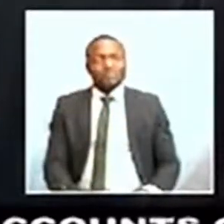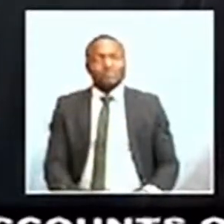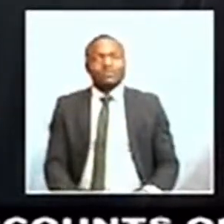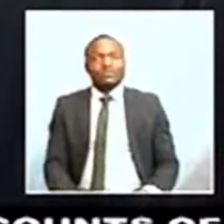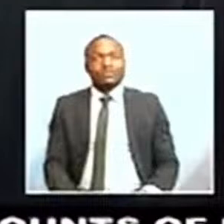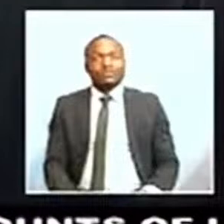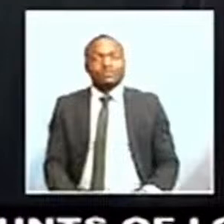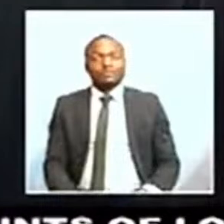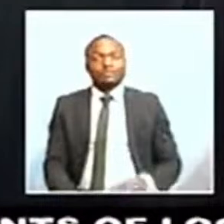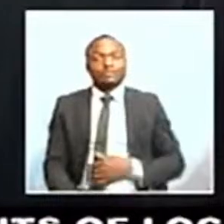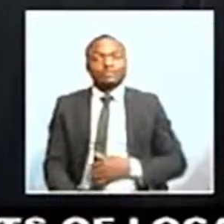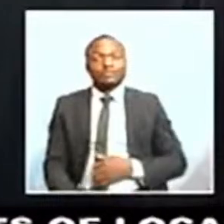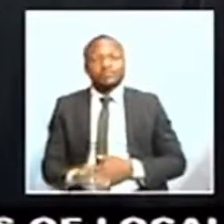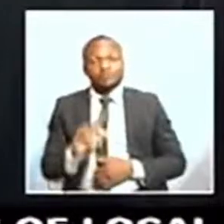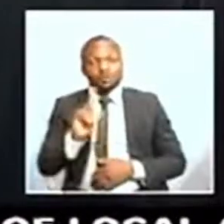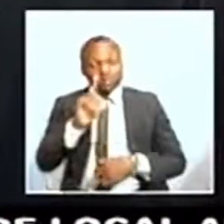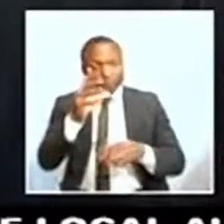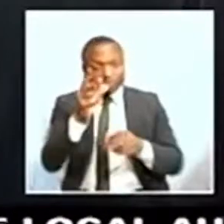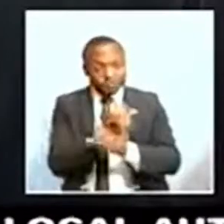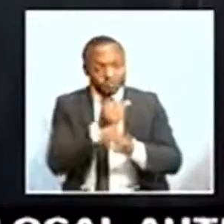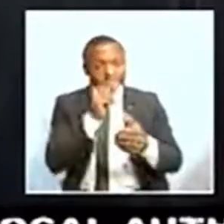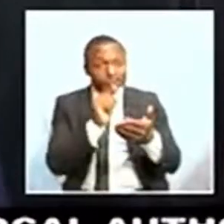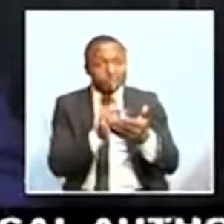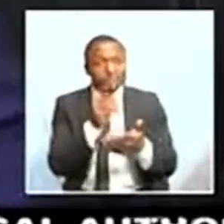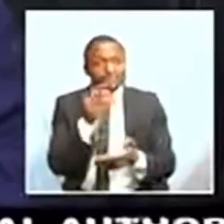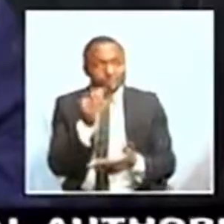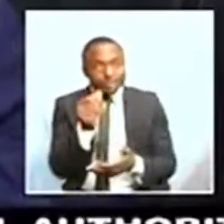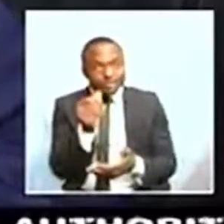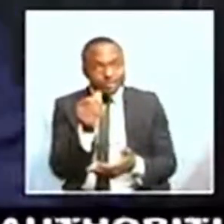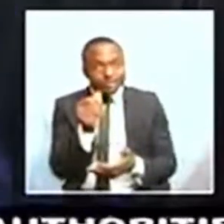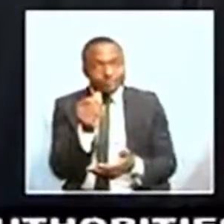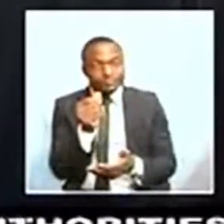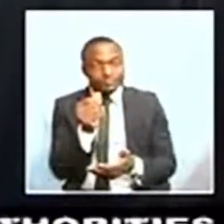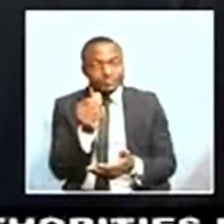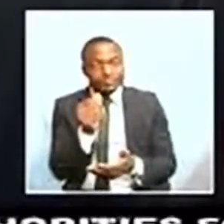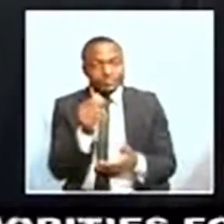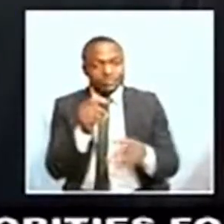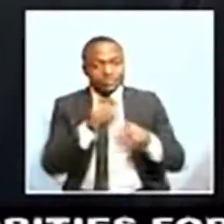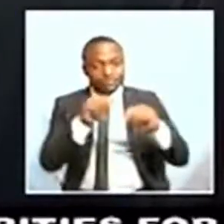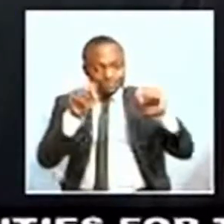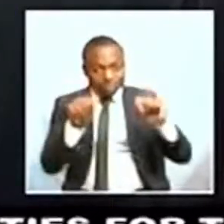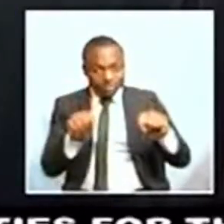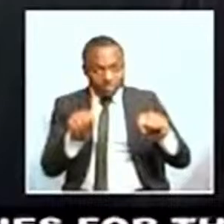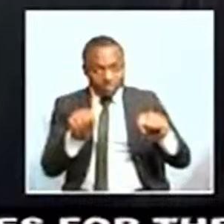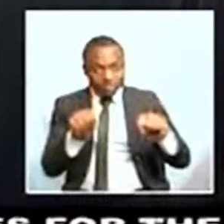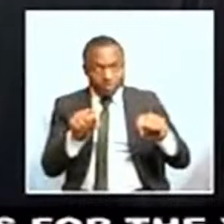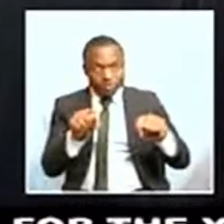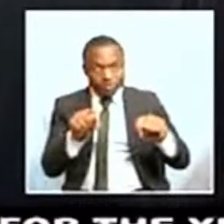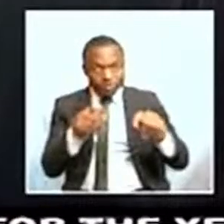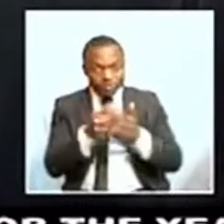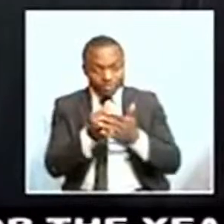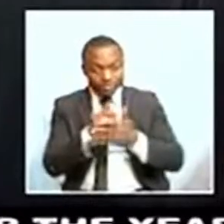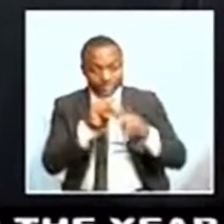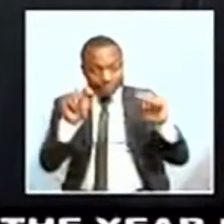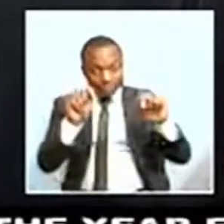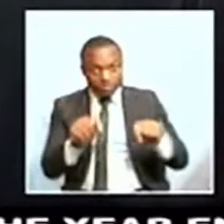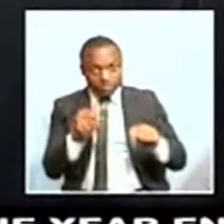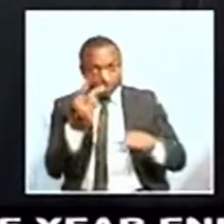source of this balance is from table 1 through table 2.